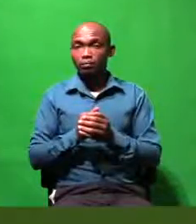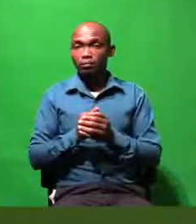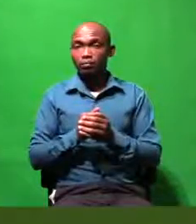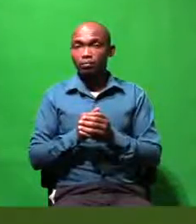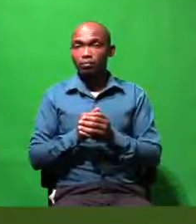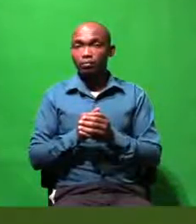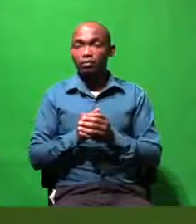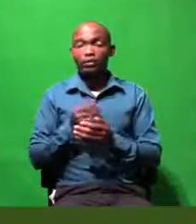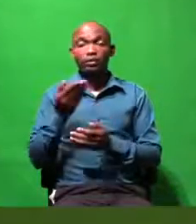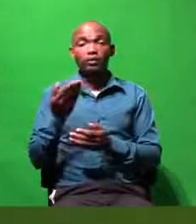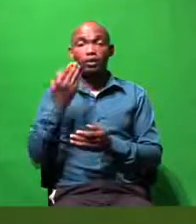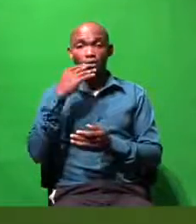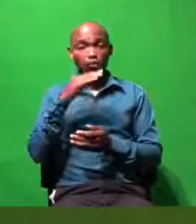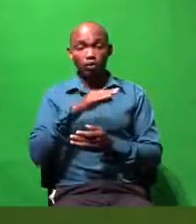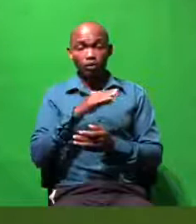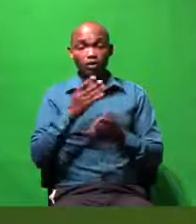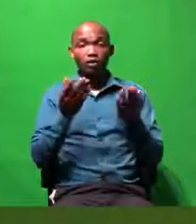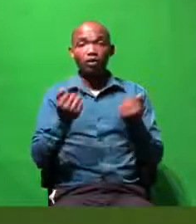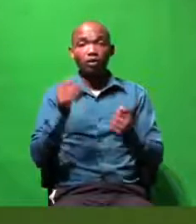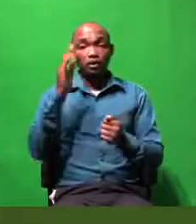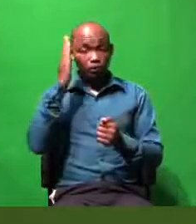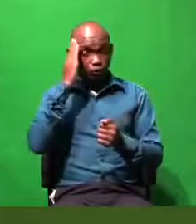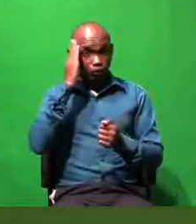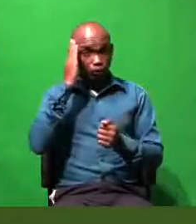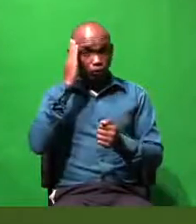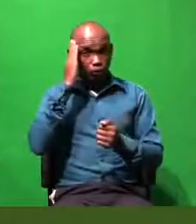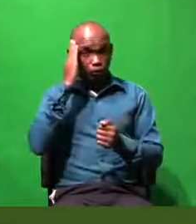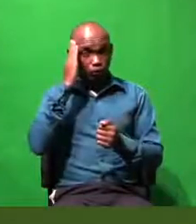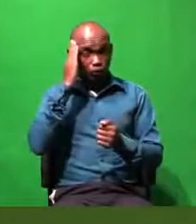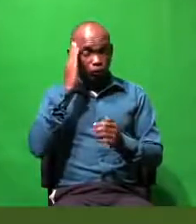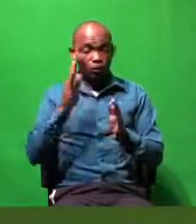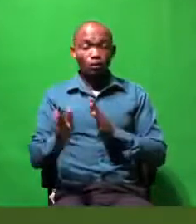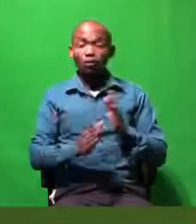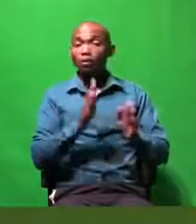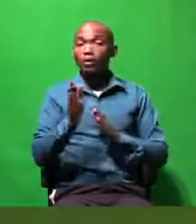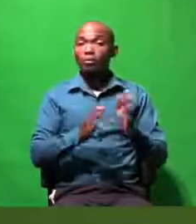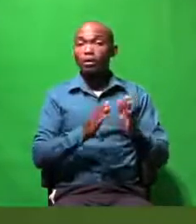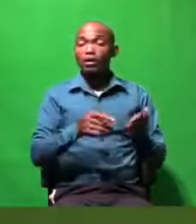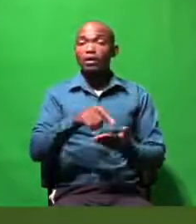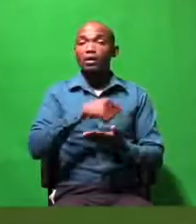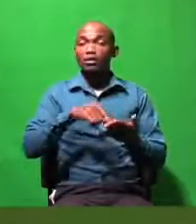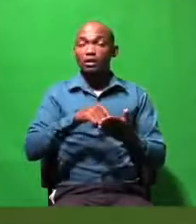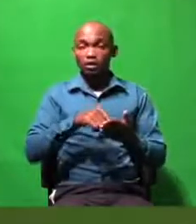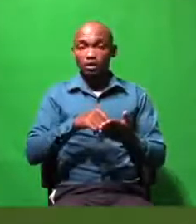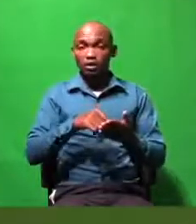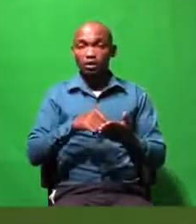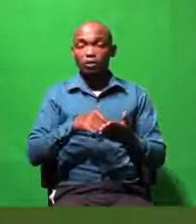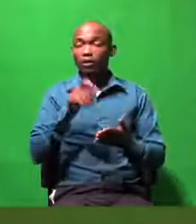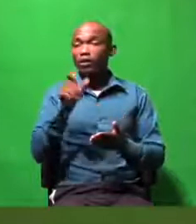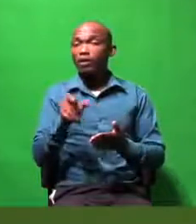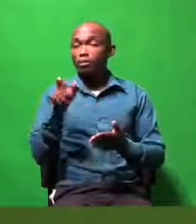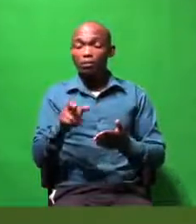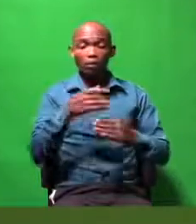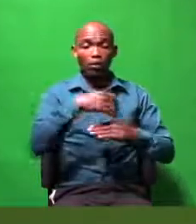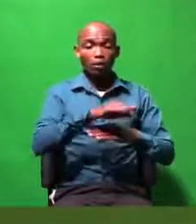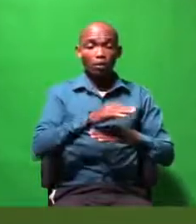reconnaissance is very important in order to know the area and to prepare the station where the people were going to stay before doing